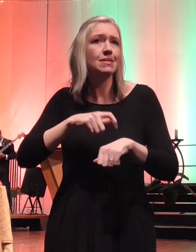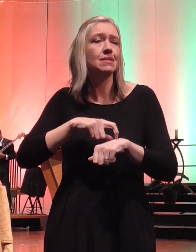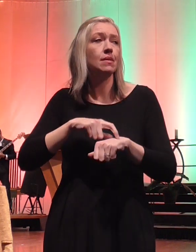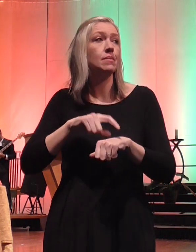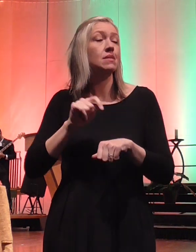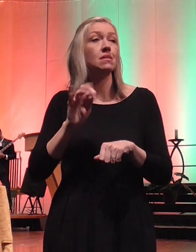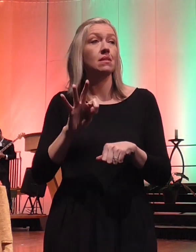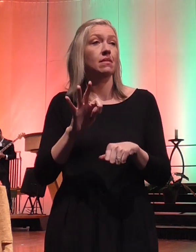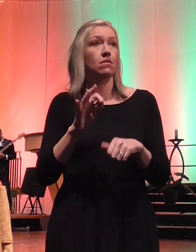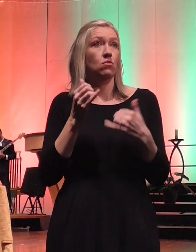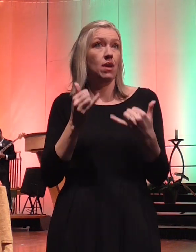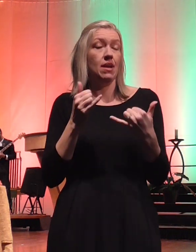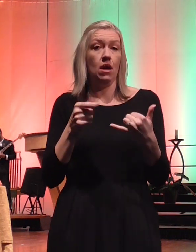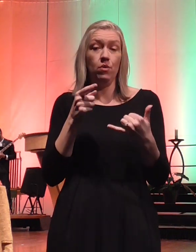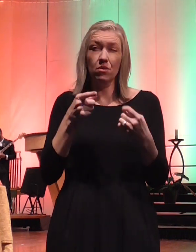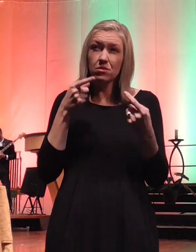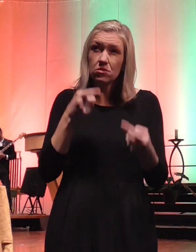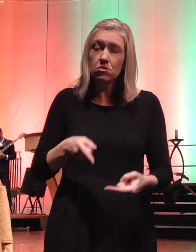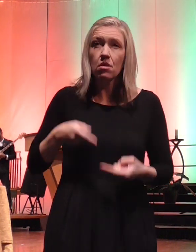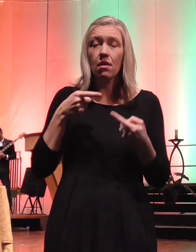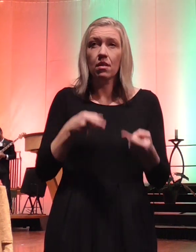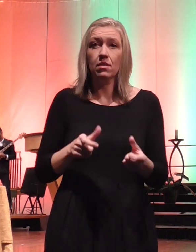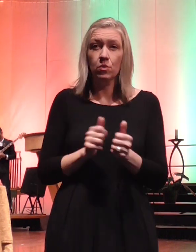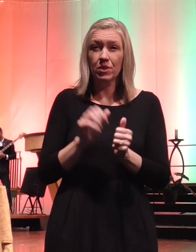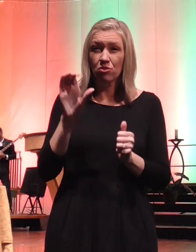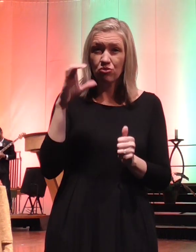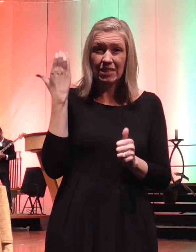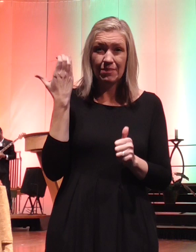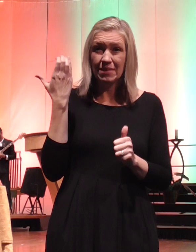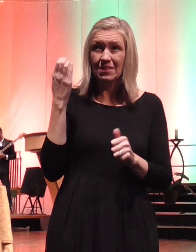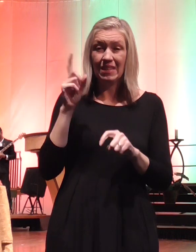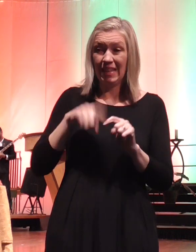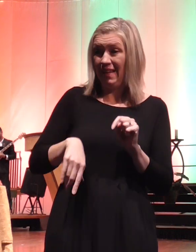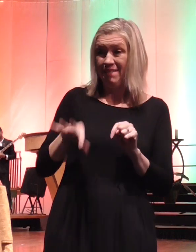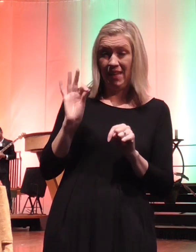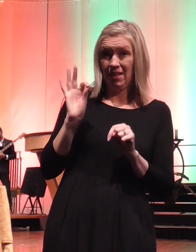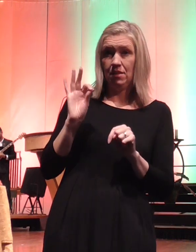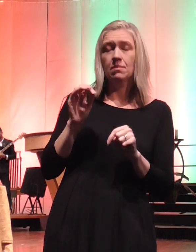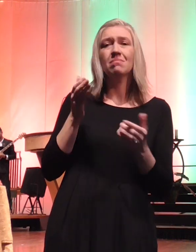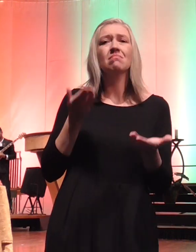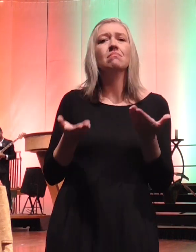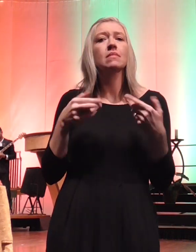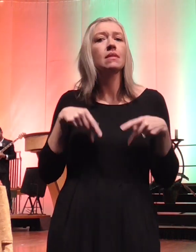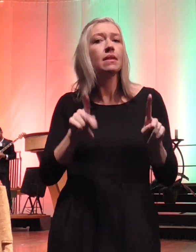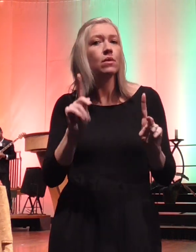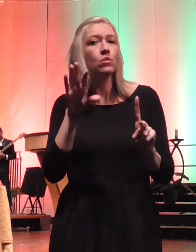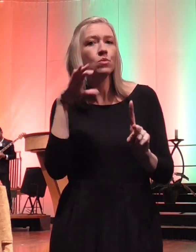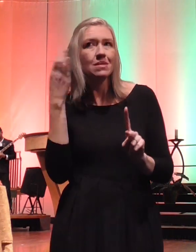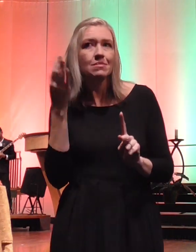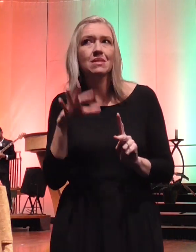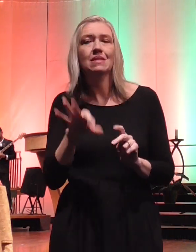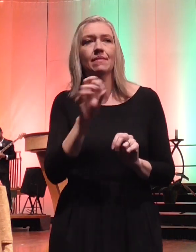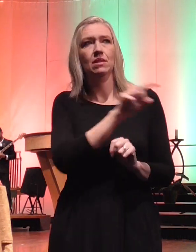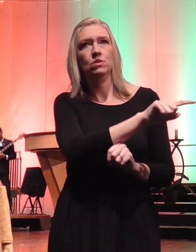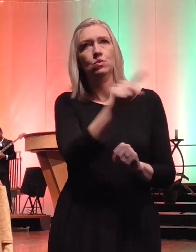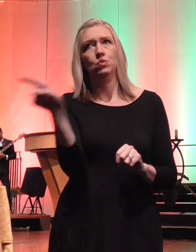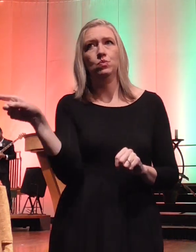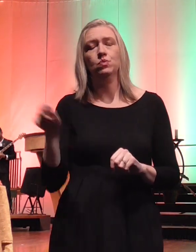you're unable to find Christmas this year, maybe let Christmas find you.